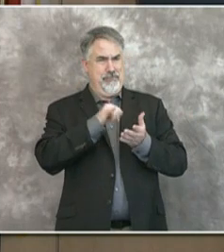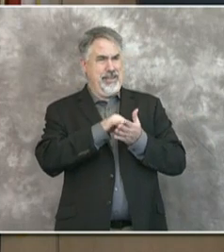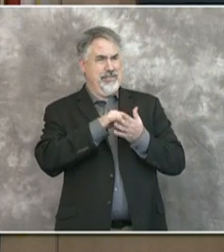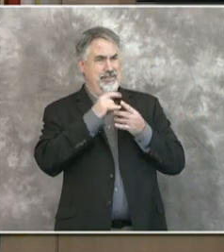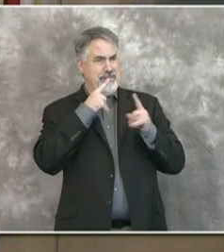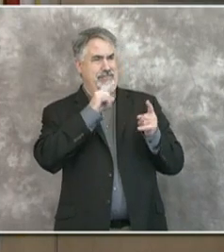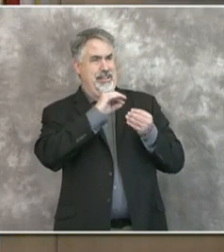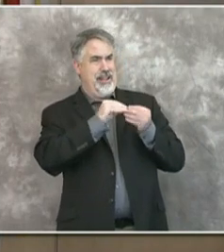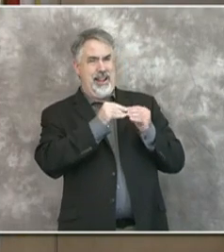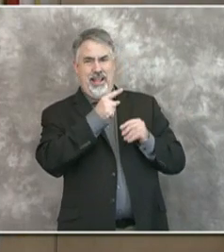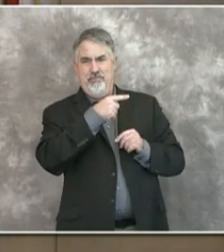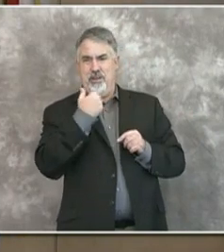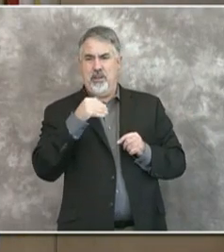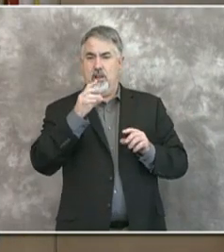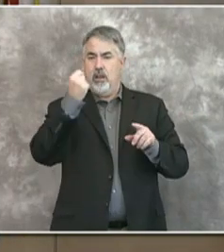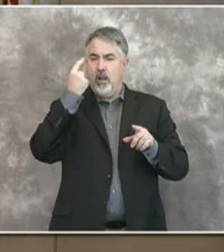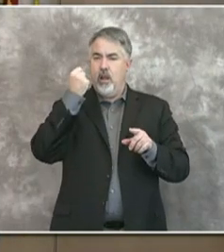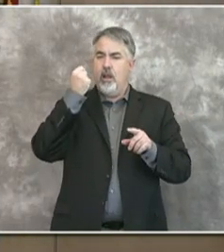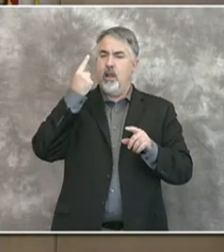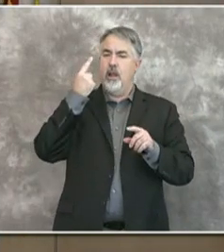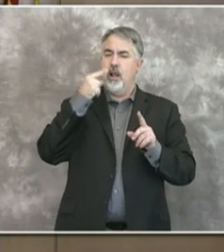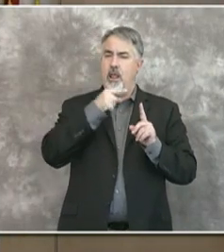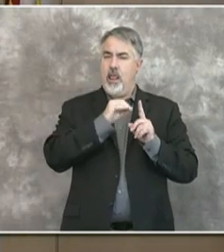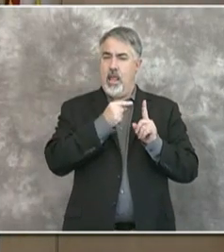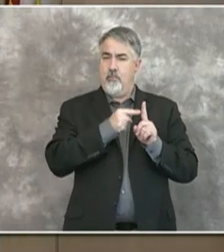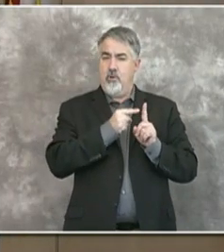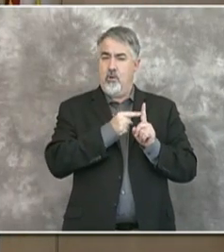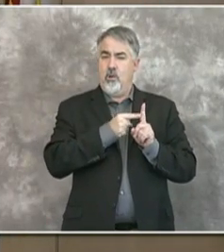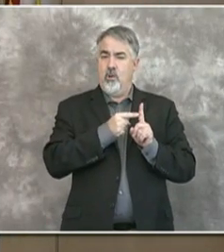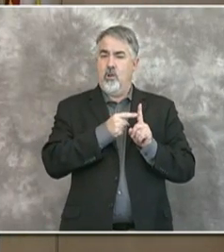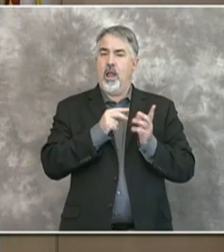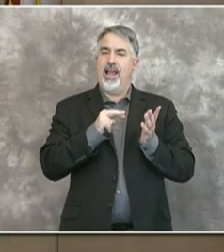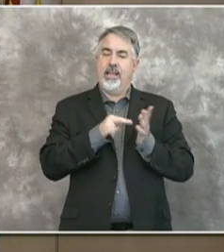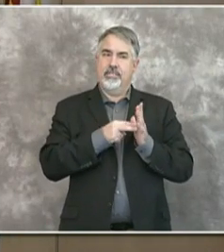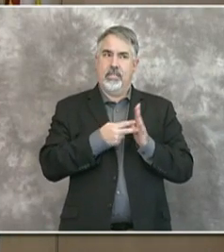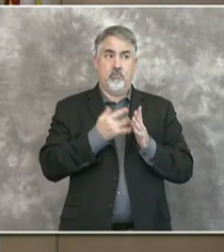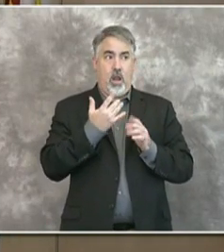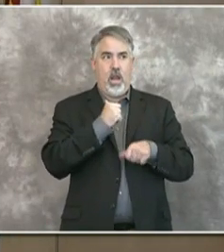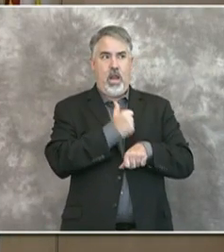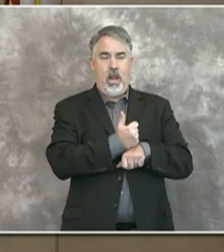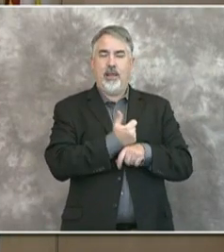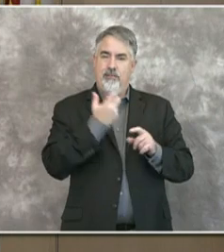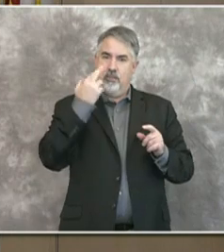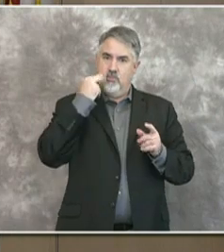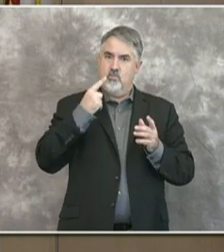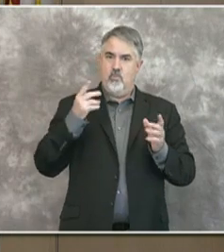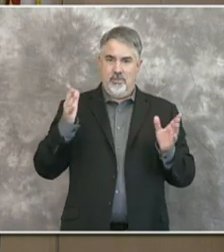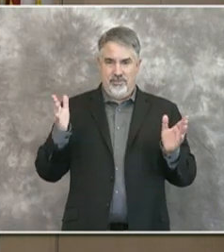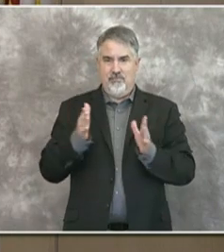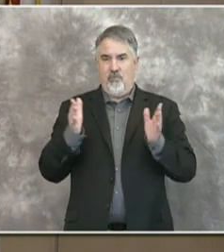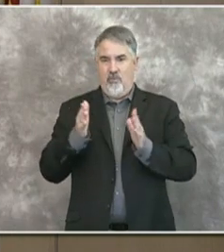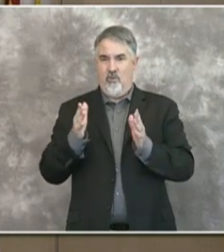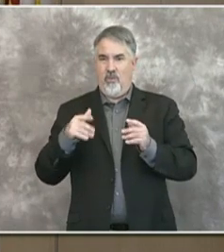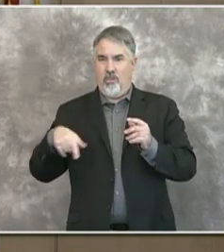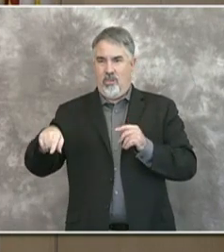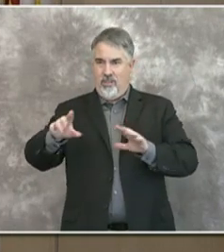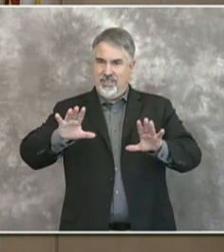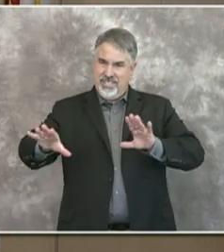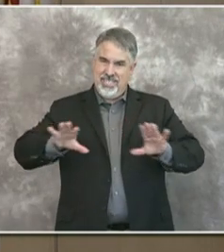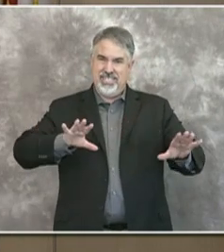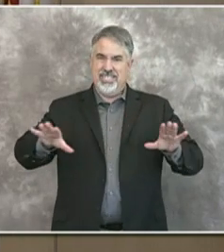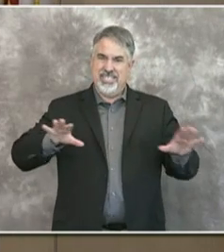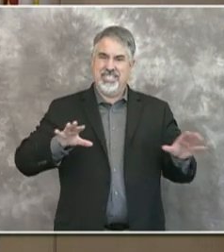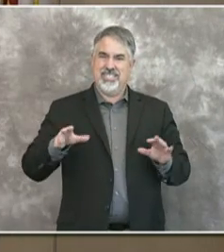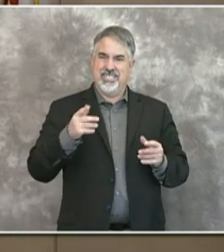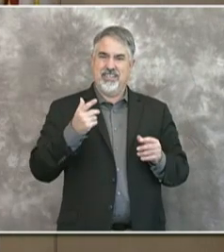actual determination of those metrics is intentional to allow smaller jurisdictions to begin opening